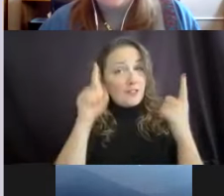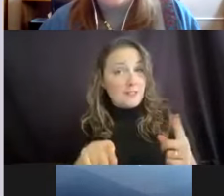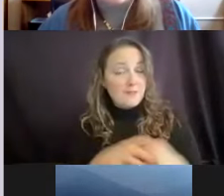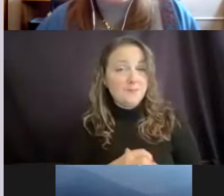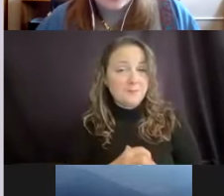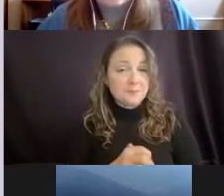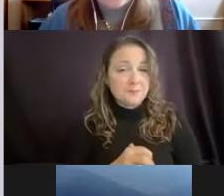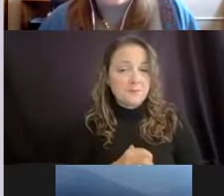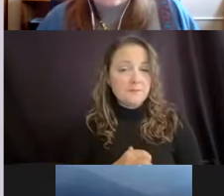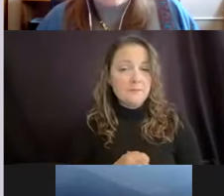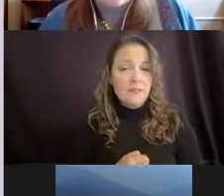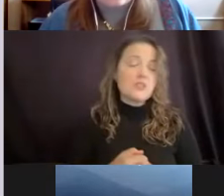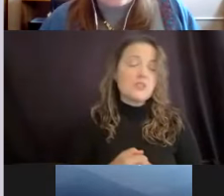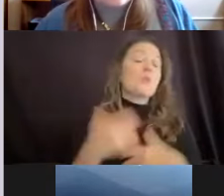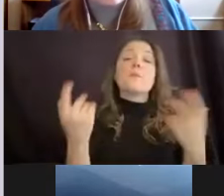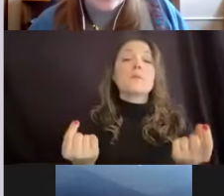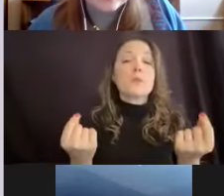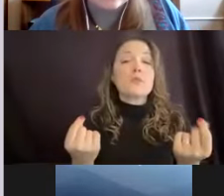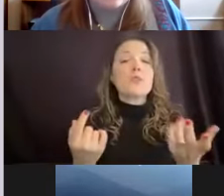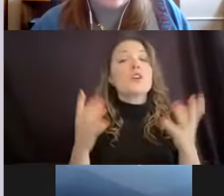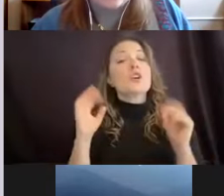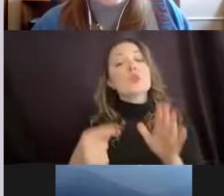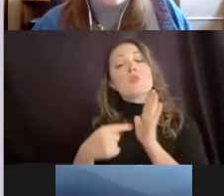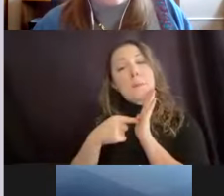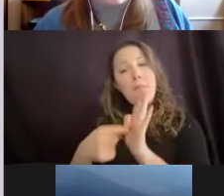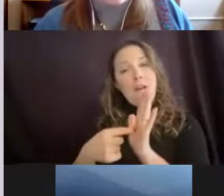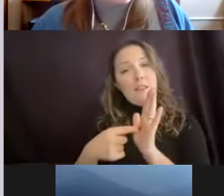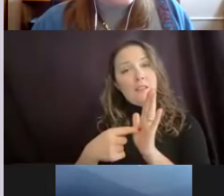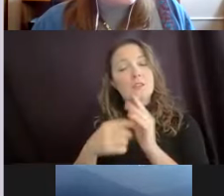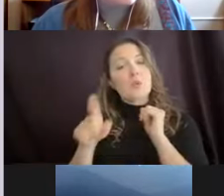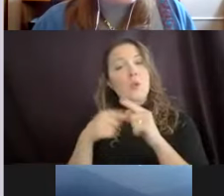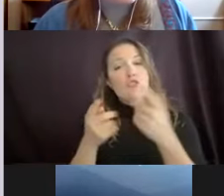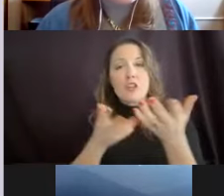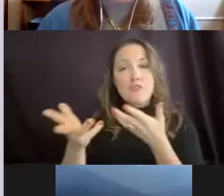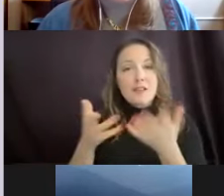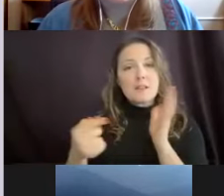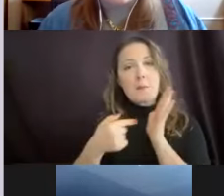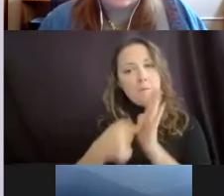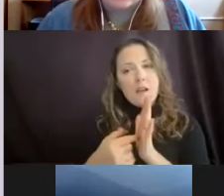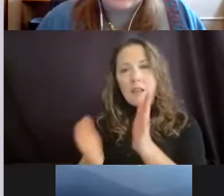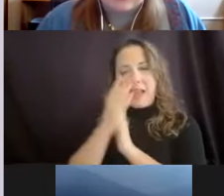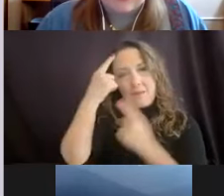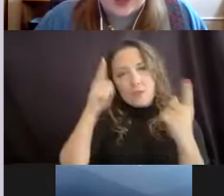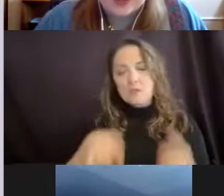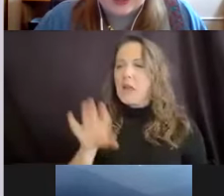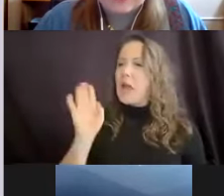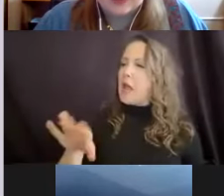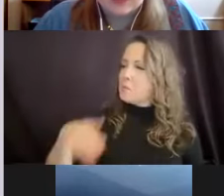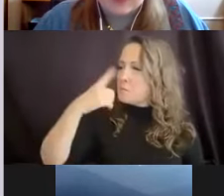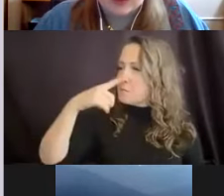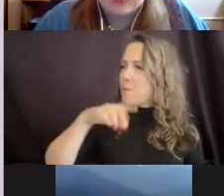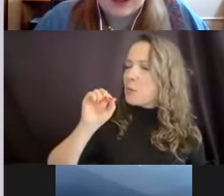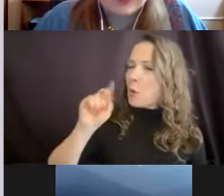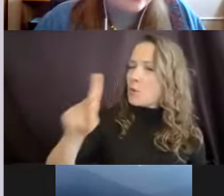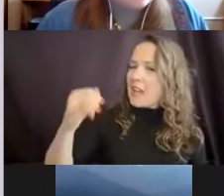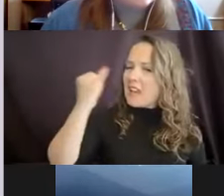life is model asking for consent in a variety of interactions. Like, hey, is it okay if I take